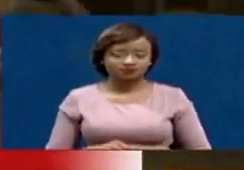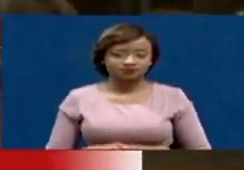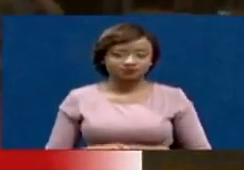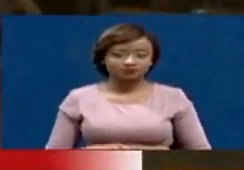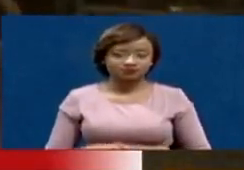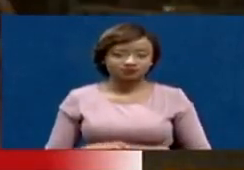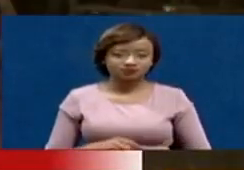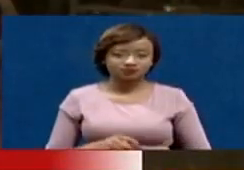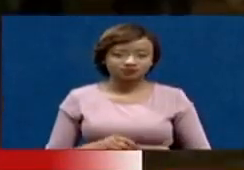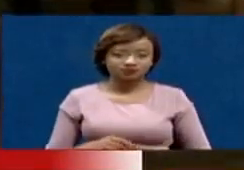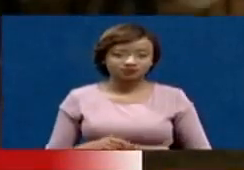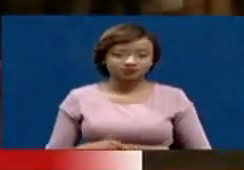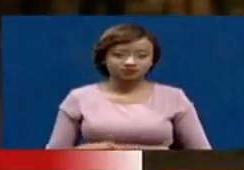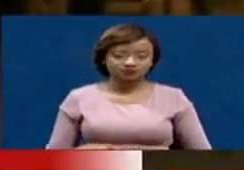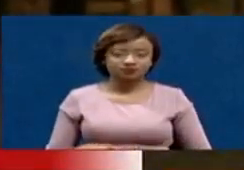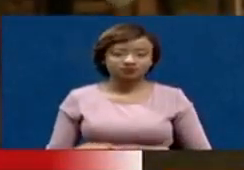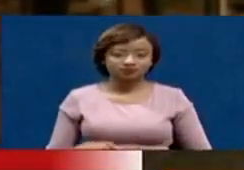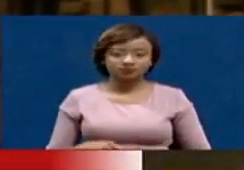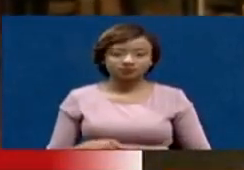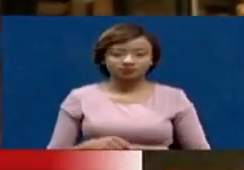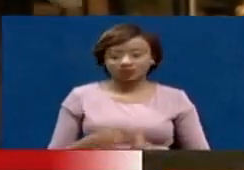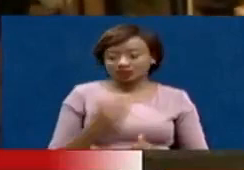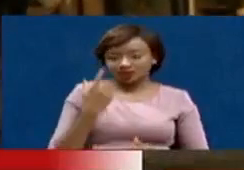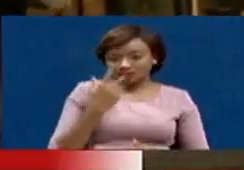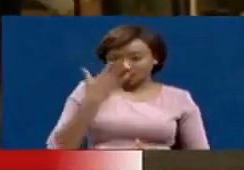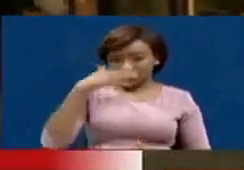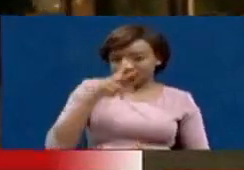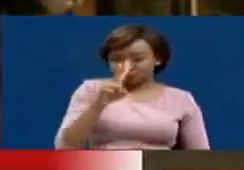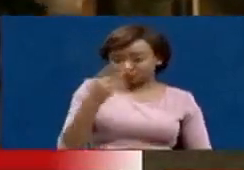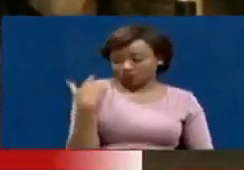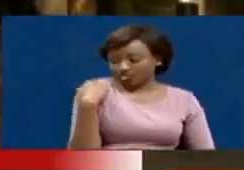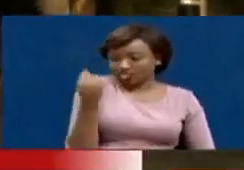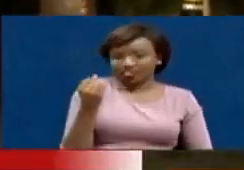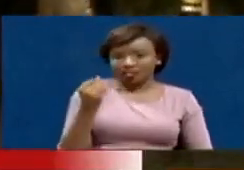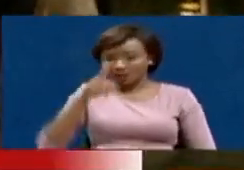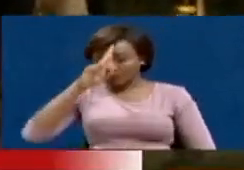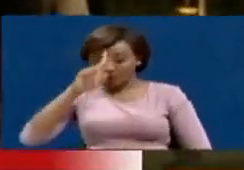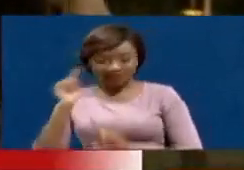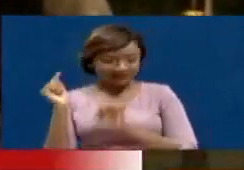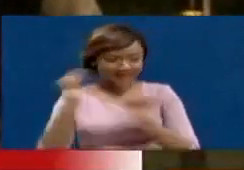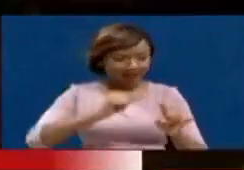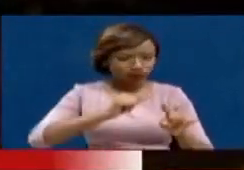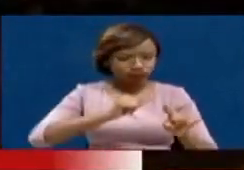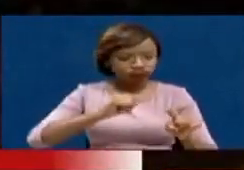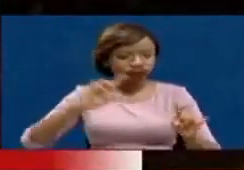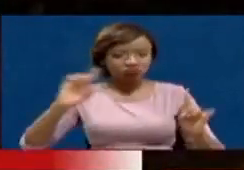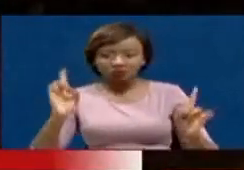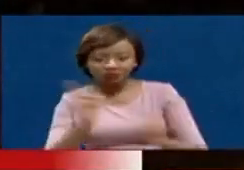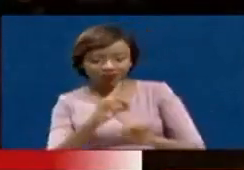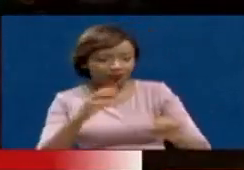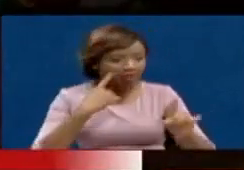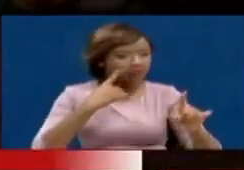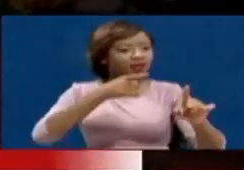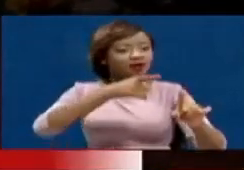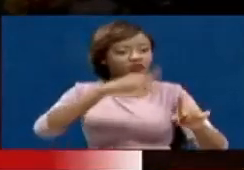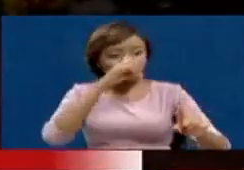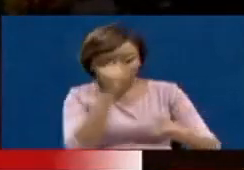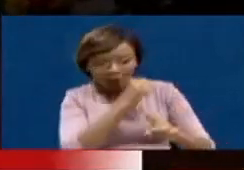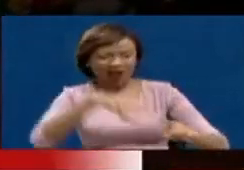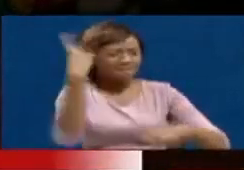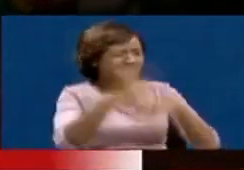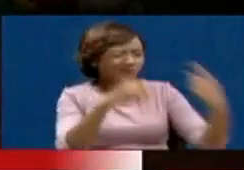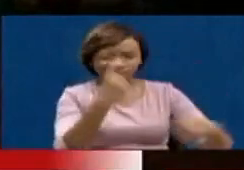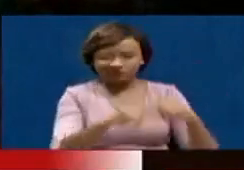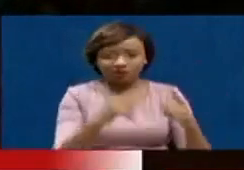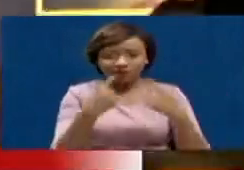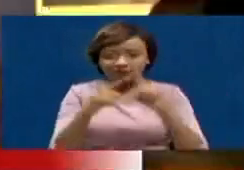To make matters worse, the curfew in the last 2 days saw them being targeted by police officers who patrolled the streets at night. However, on this particular